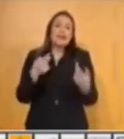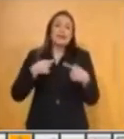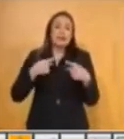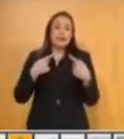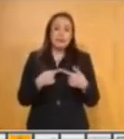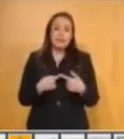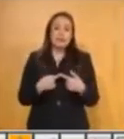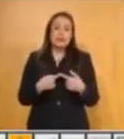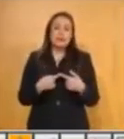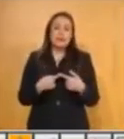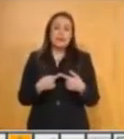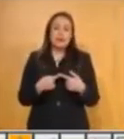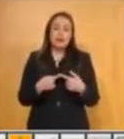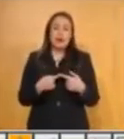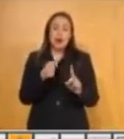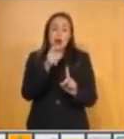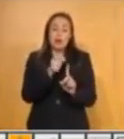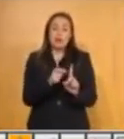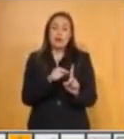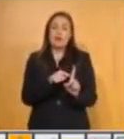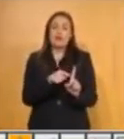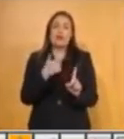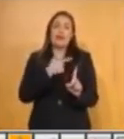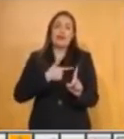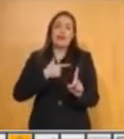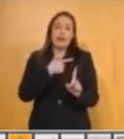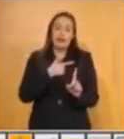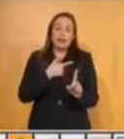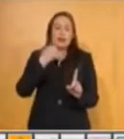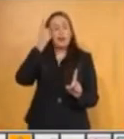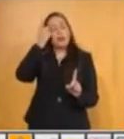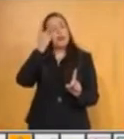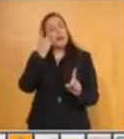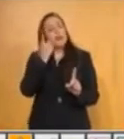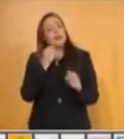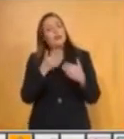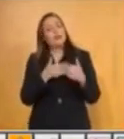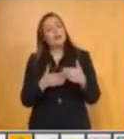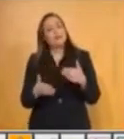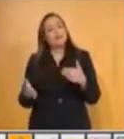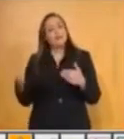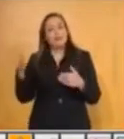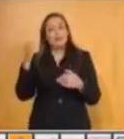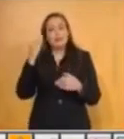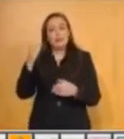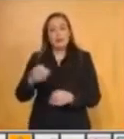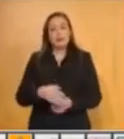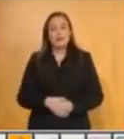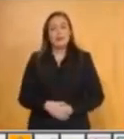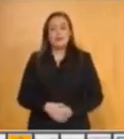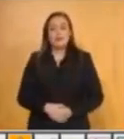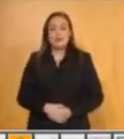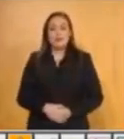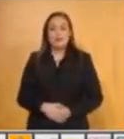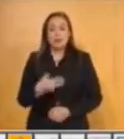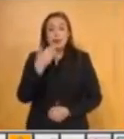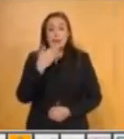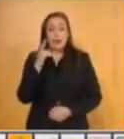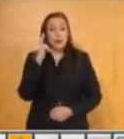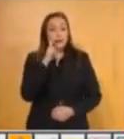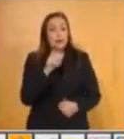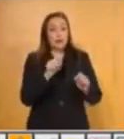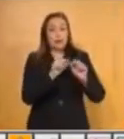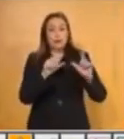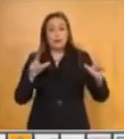for person or character that likes to sleep a lot. Bien, estamos en pantalla viendo una